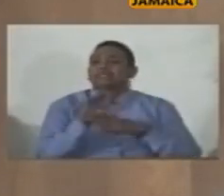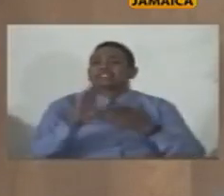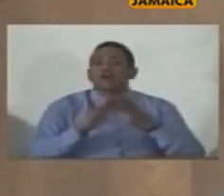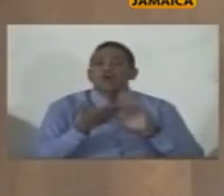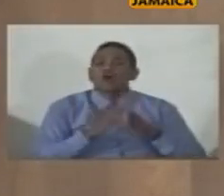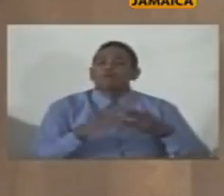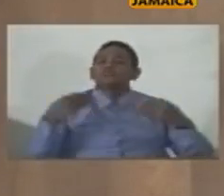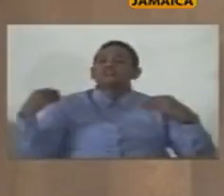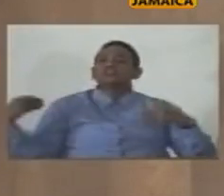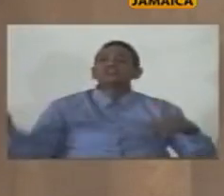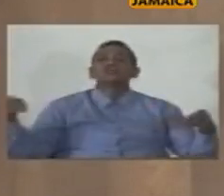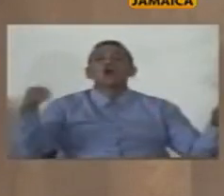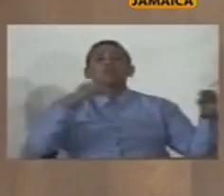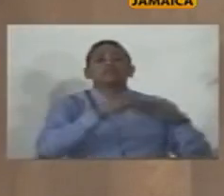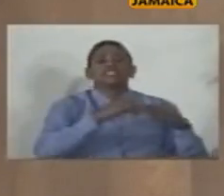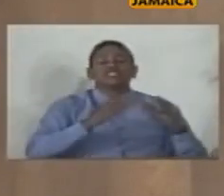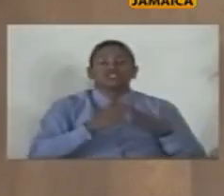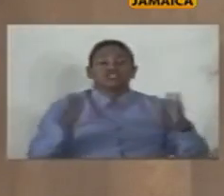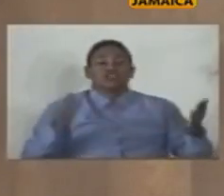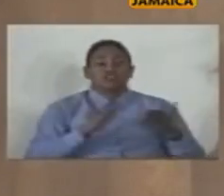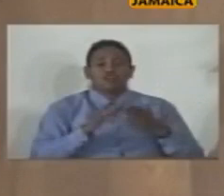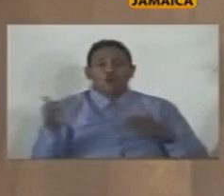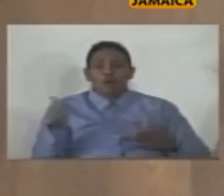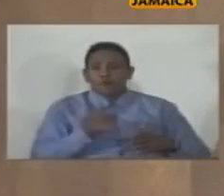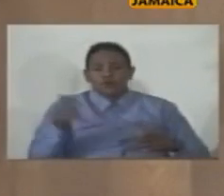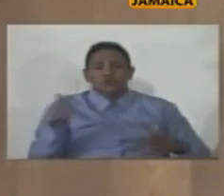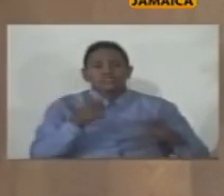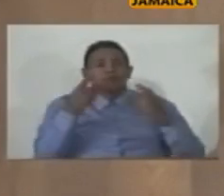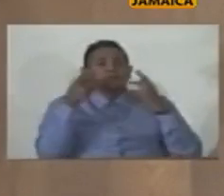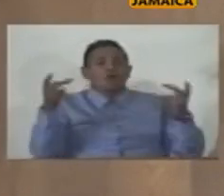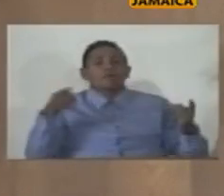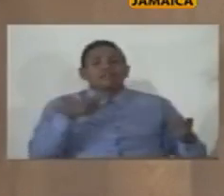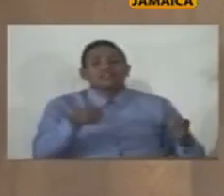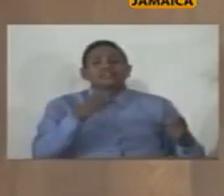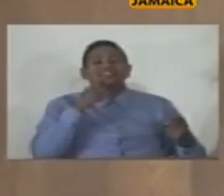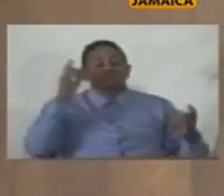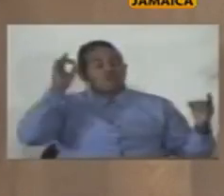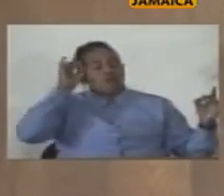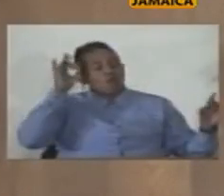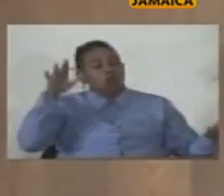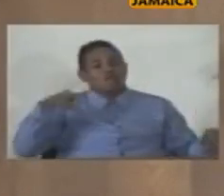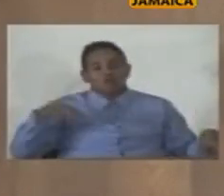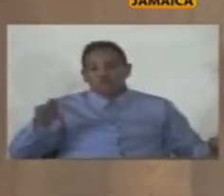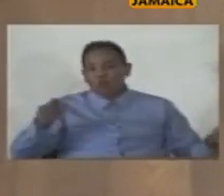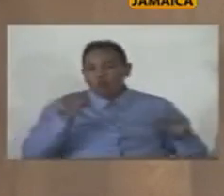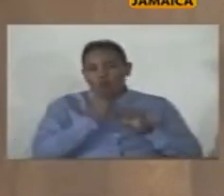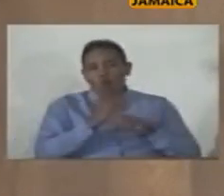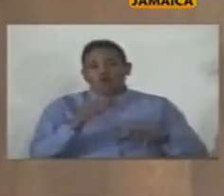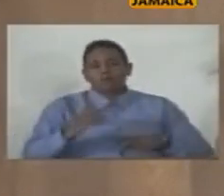and the general commuting public. Such is the poor condition of the road